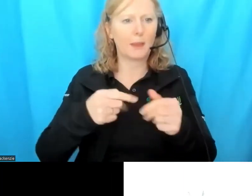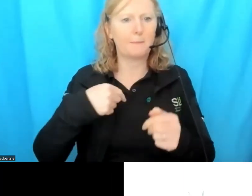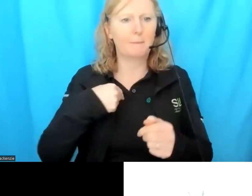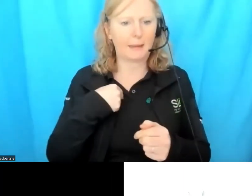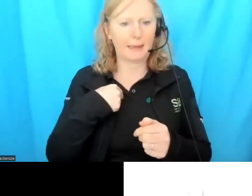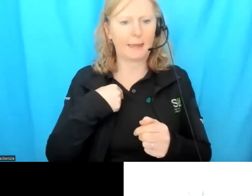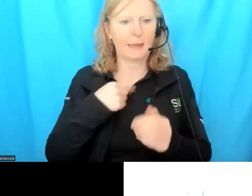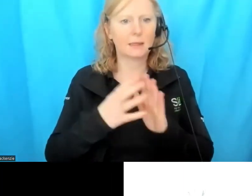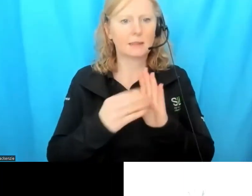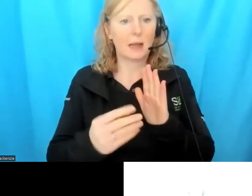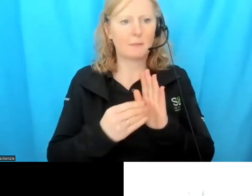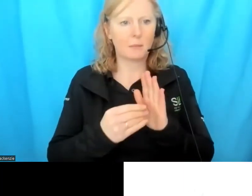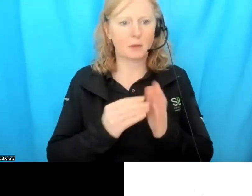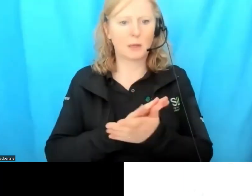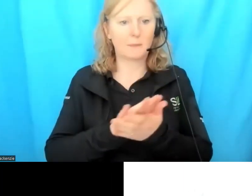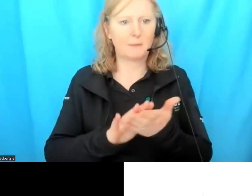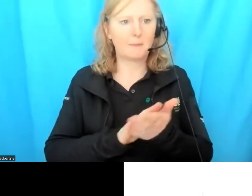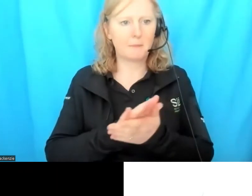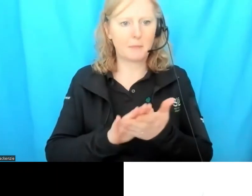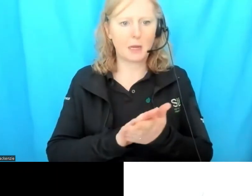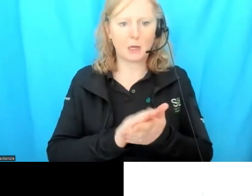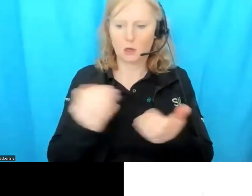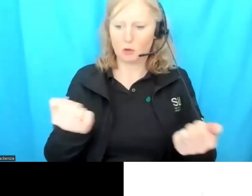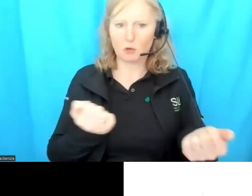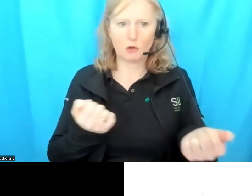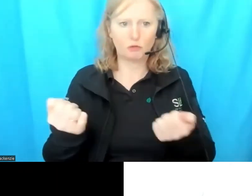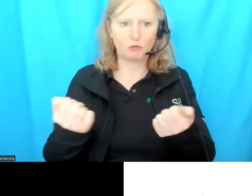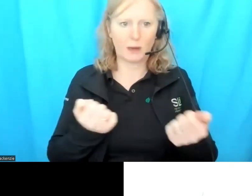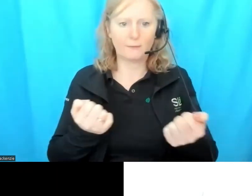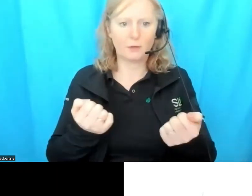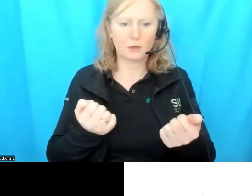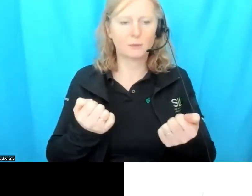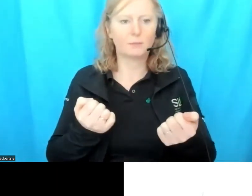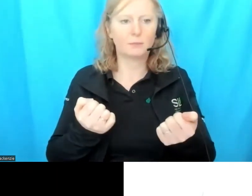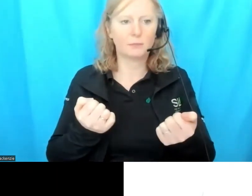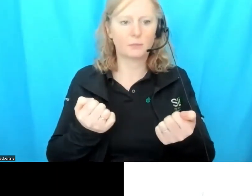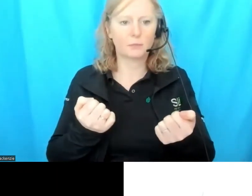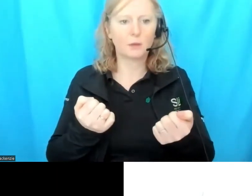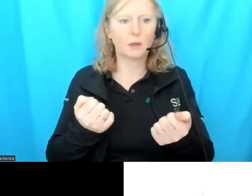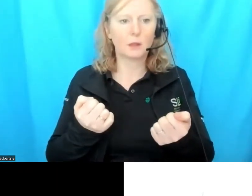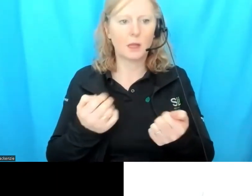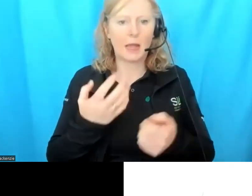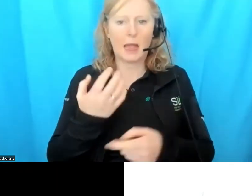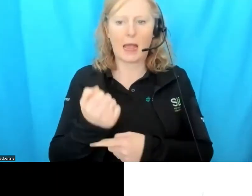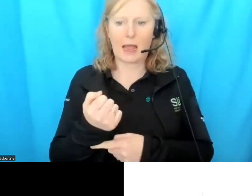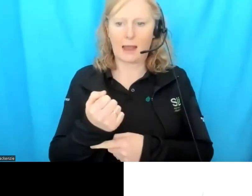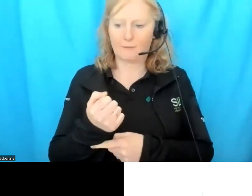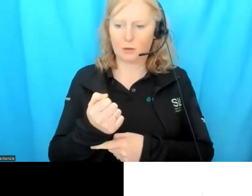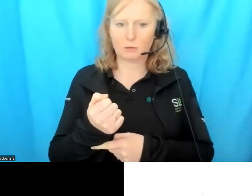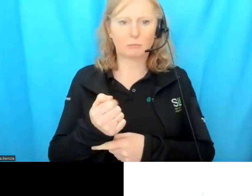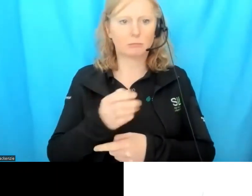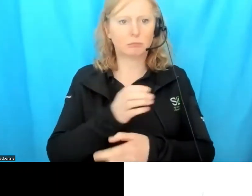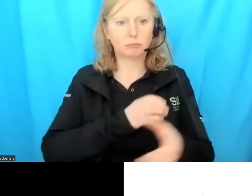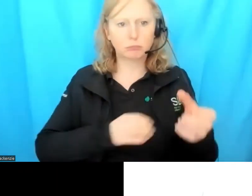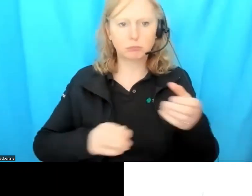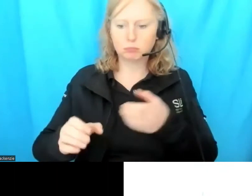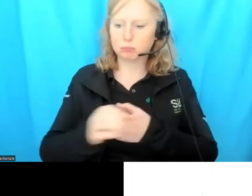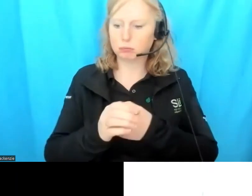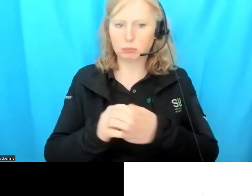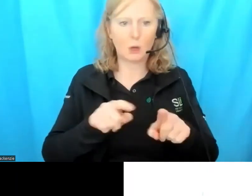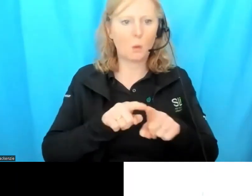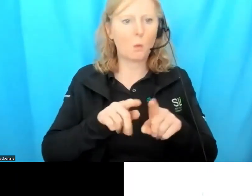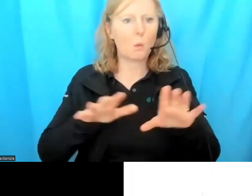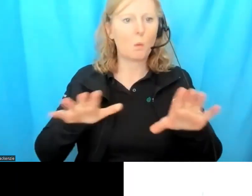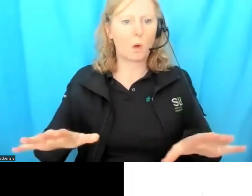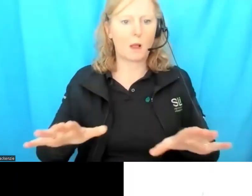that drivers obviously can then have an experience on what it's like for someone with